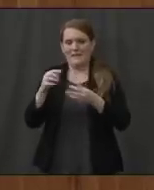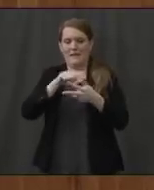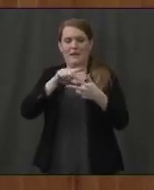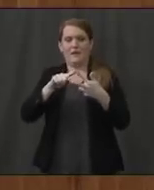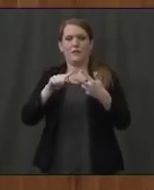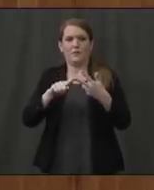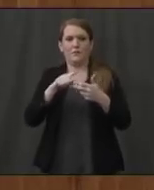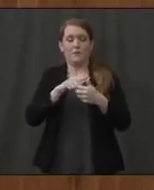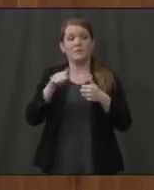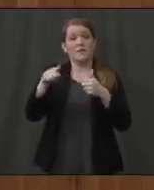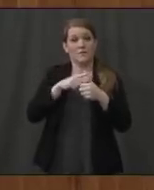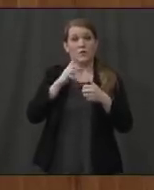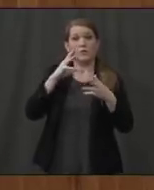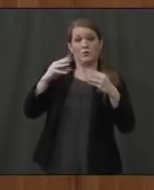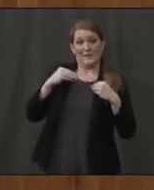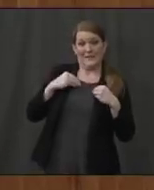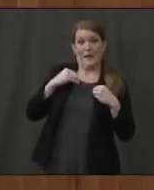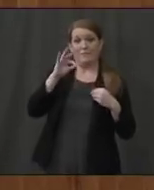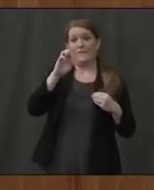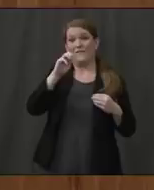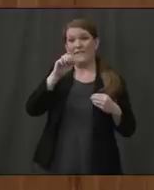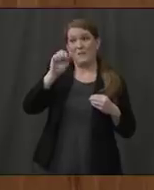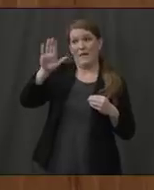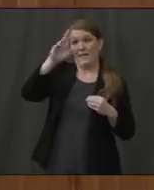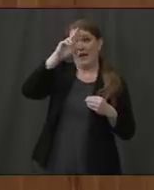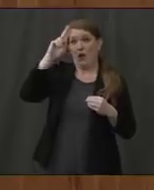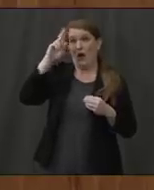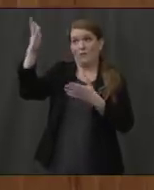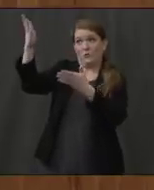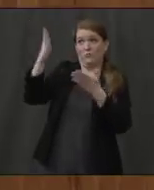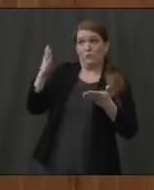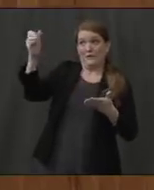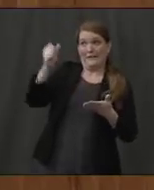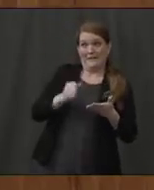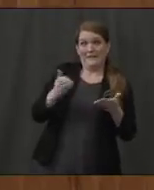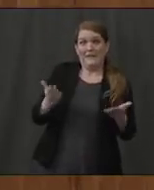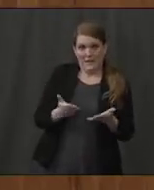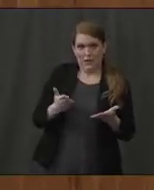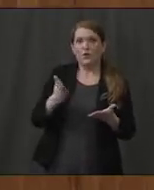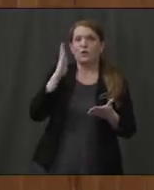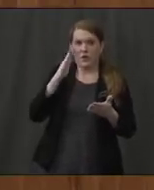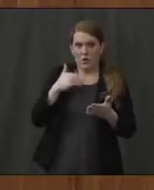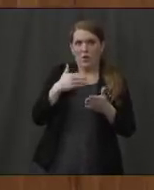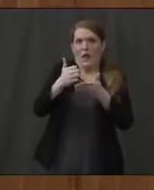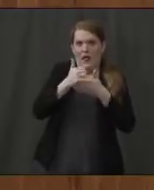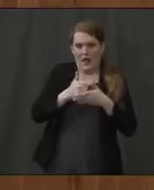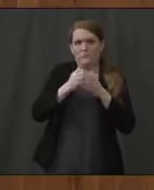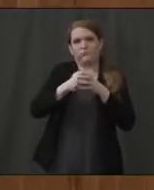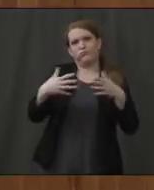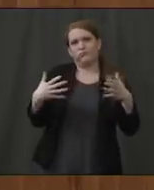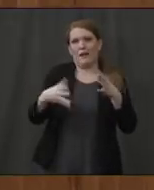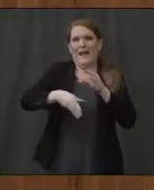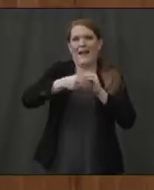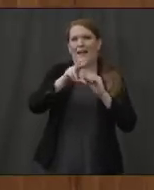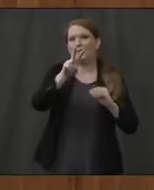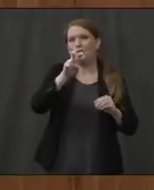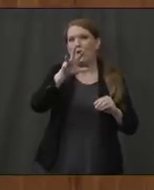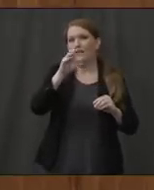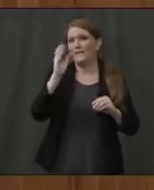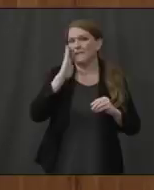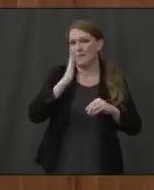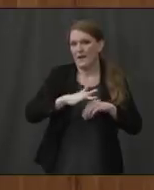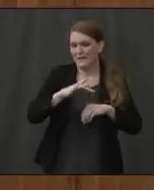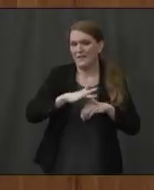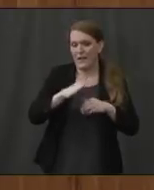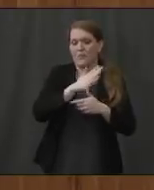hospital and bring it here to Connecticut, which will give us very meaningful capacity with 250 additional beds. Secondly,